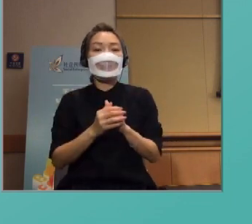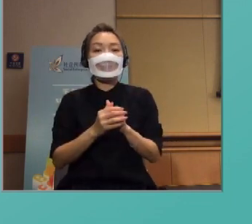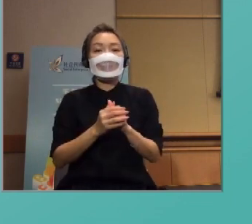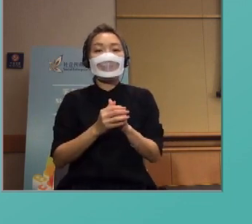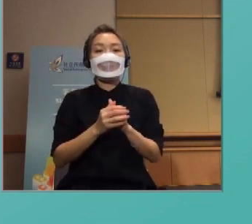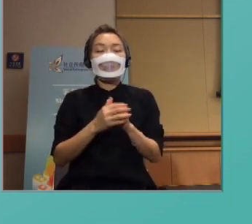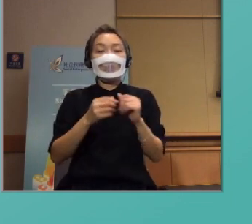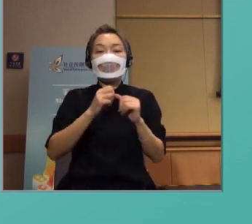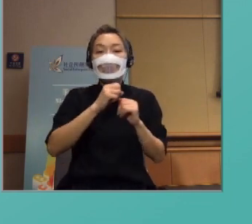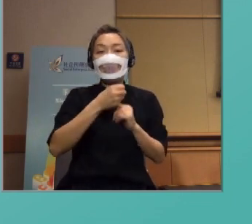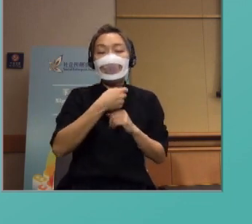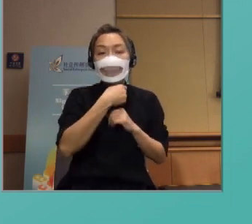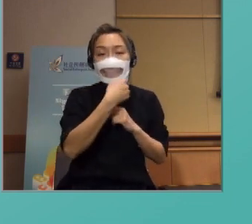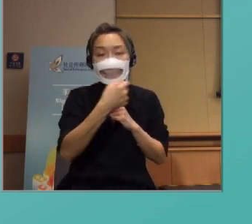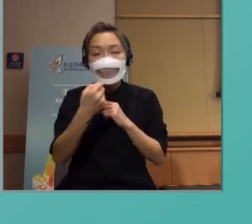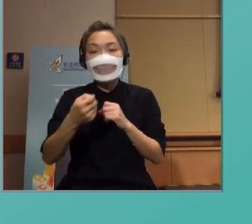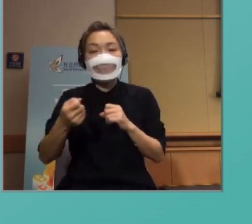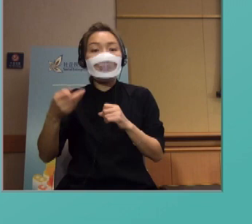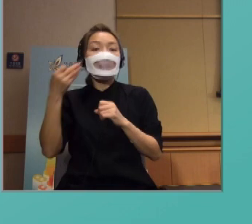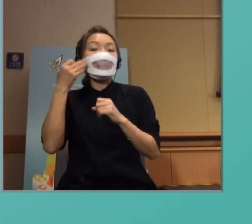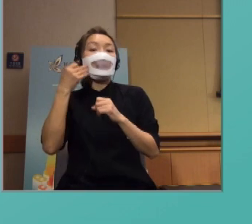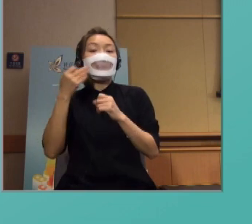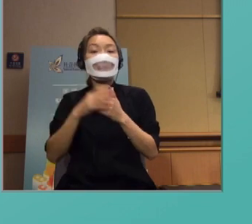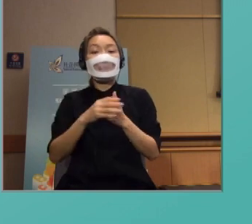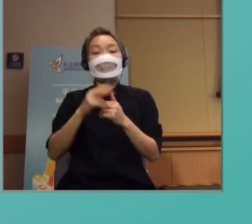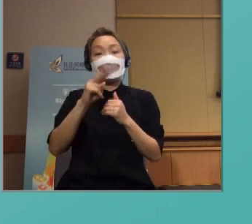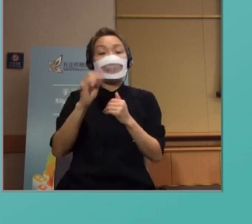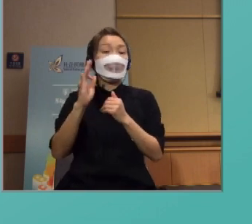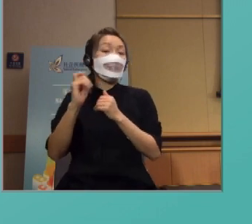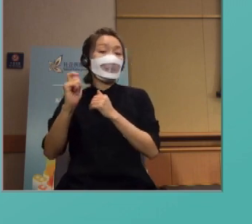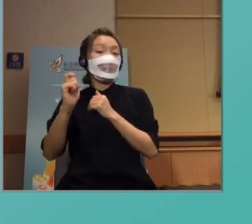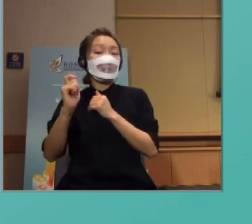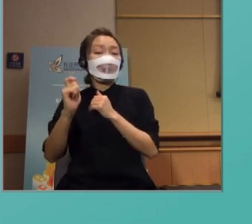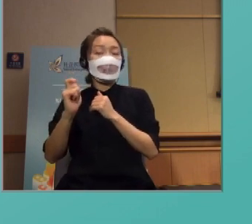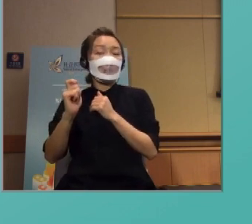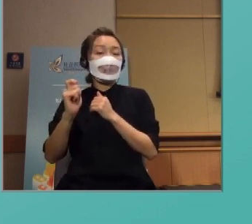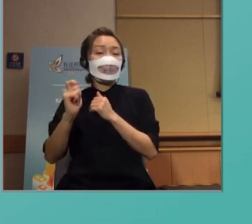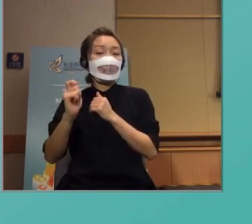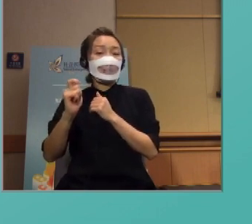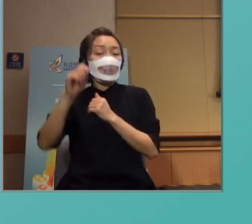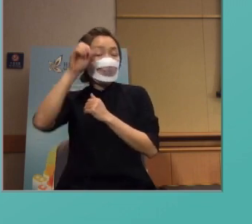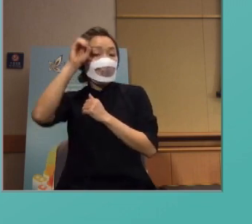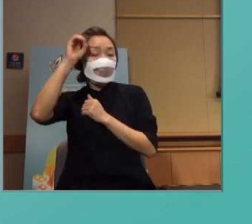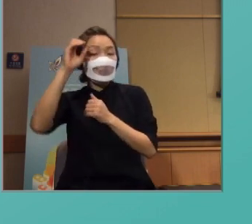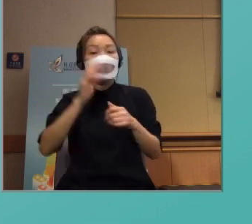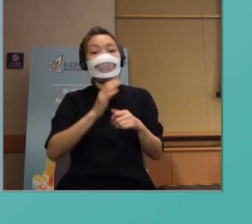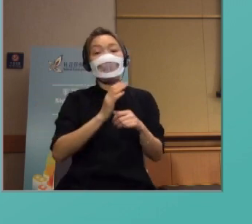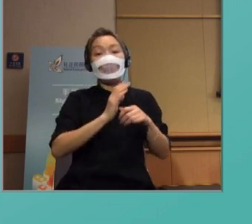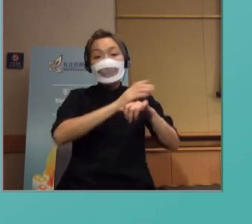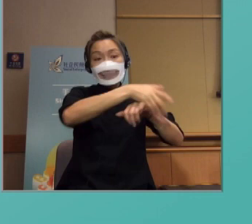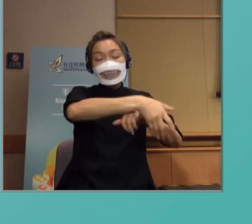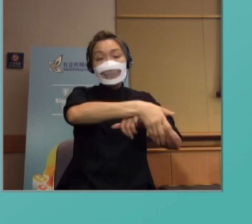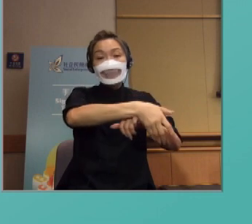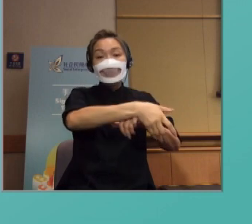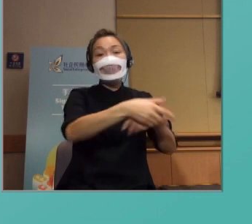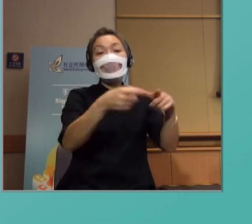Can NFTs be used for social good, to create social value for the betterment of the society? If so, how? And what are